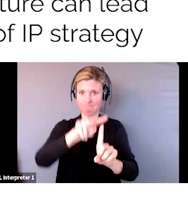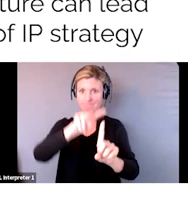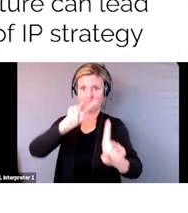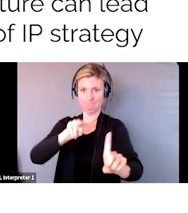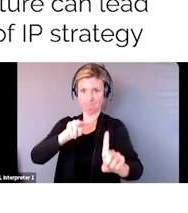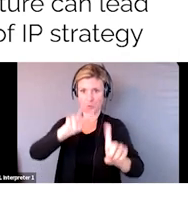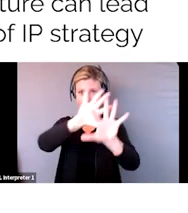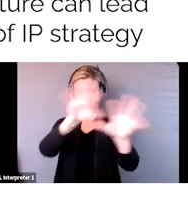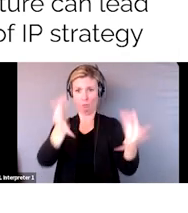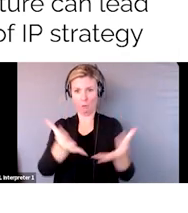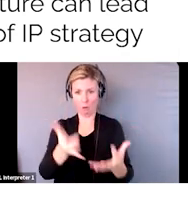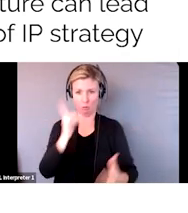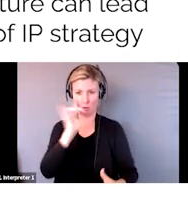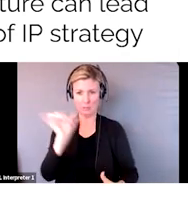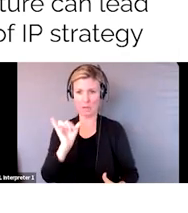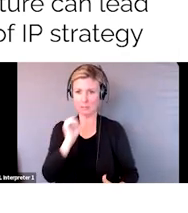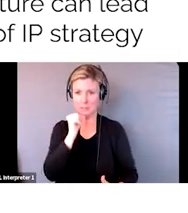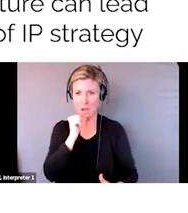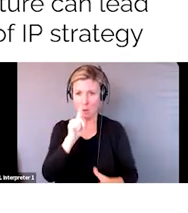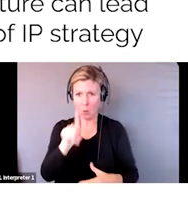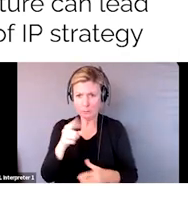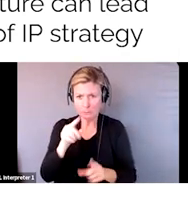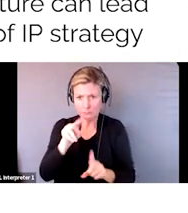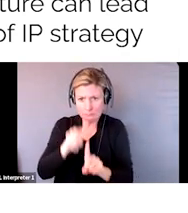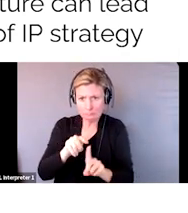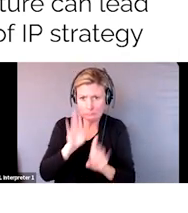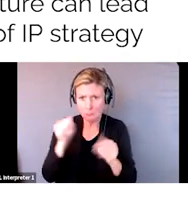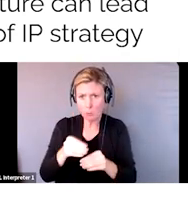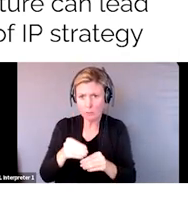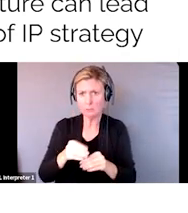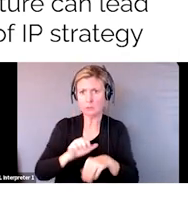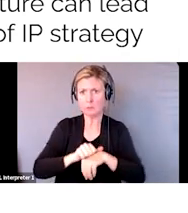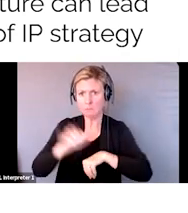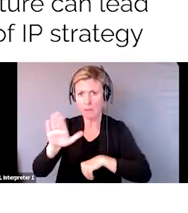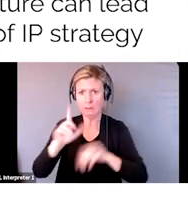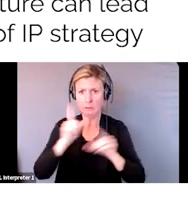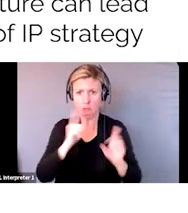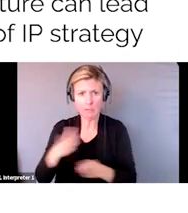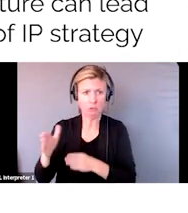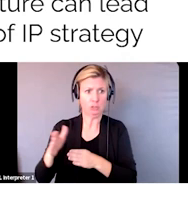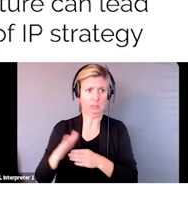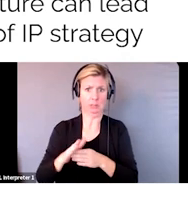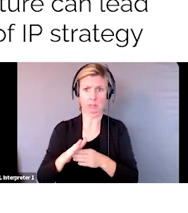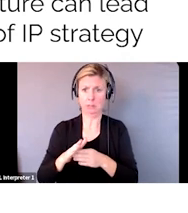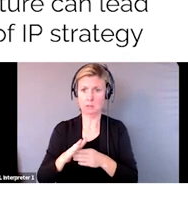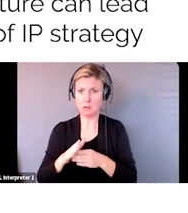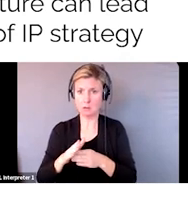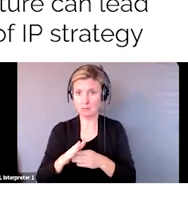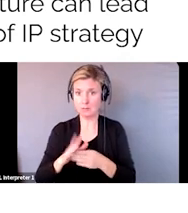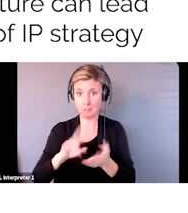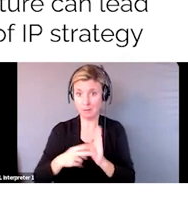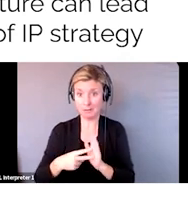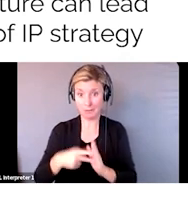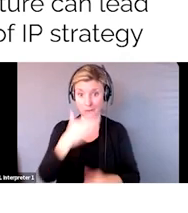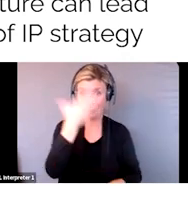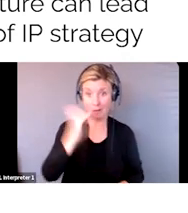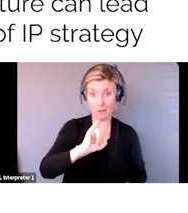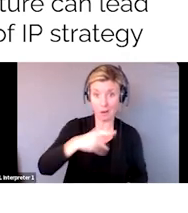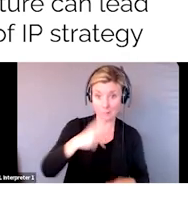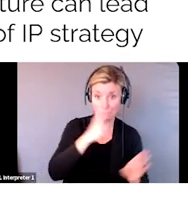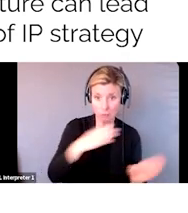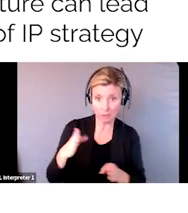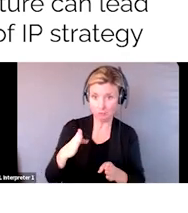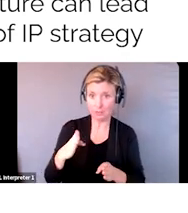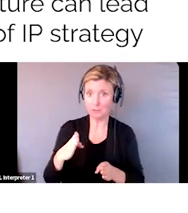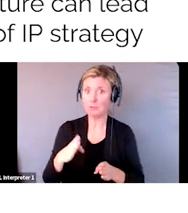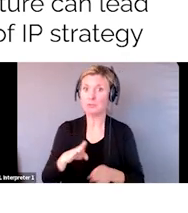concentrate on only filing strategy, because if you have only a filing strategy, you do not have an IP strategy. You only have a filing strategy. So take a